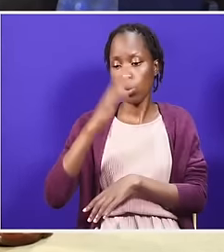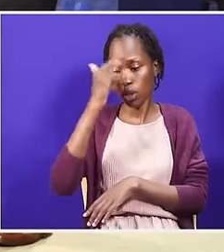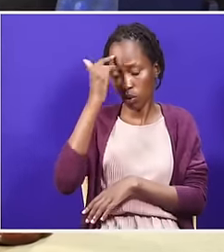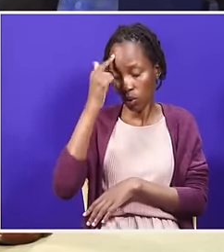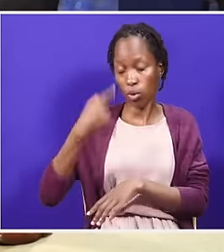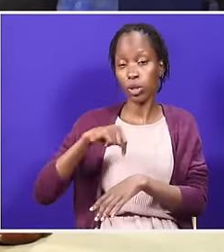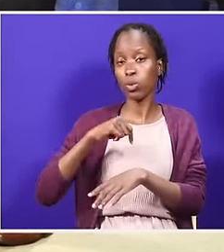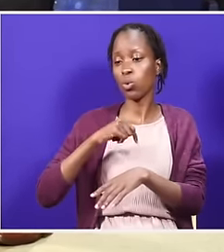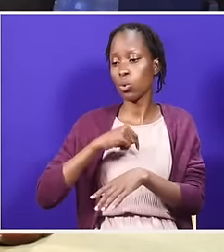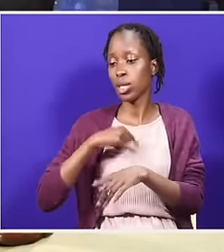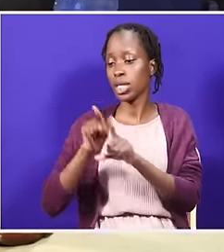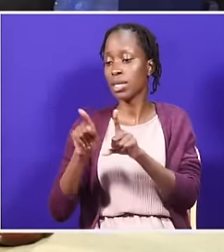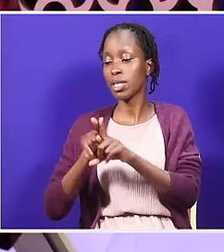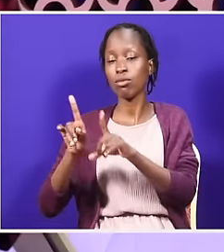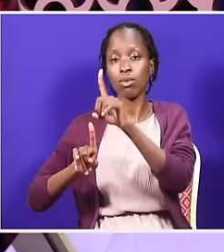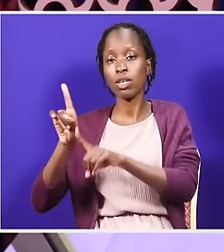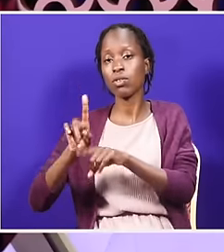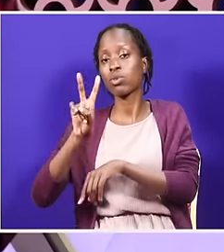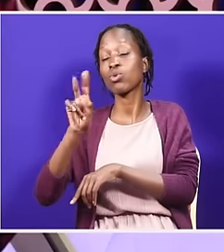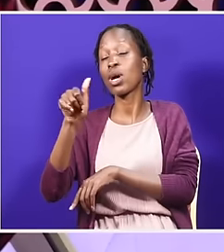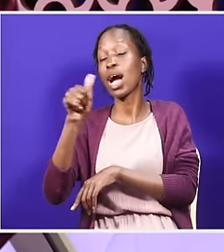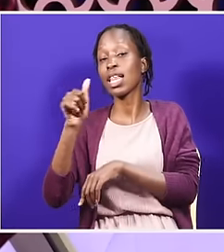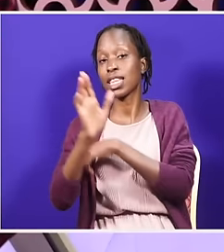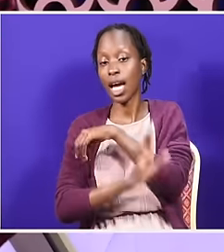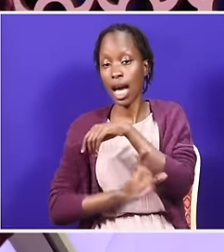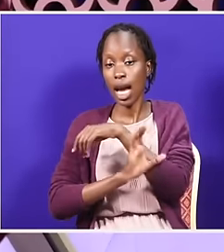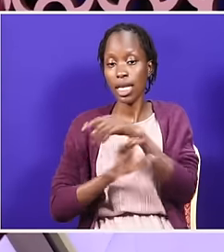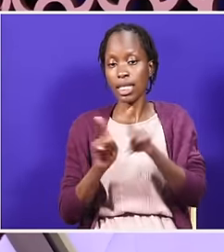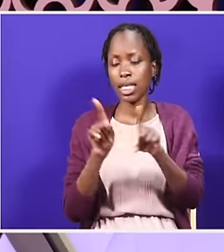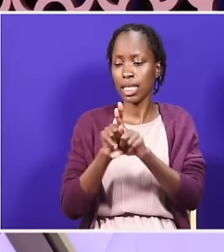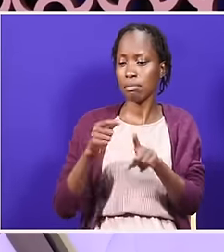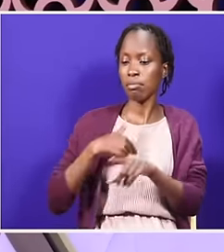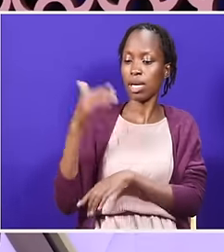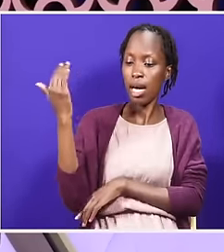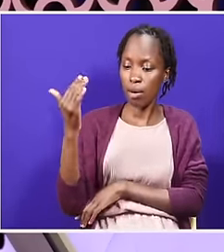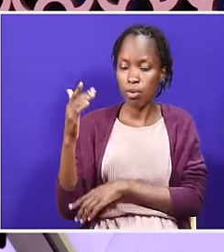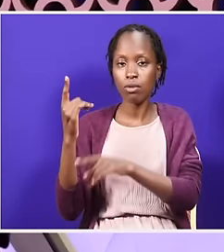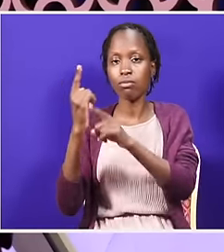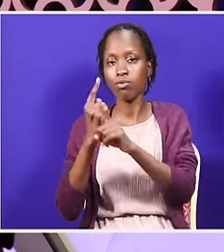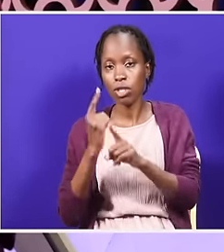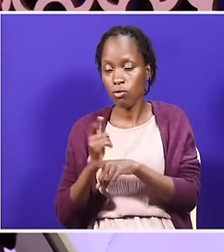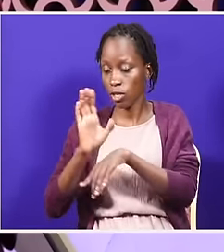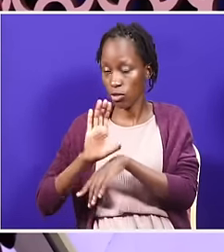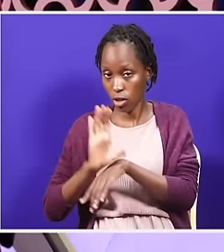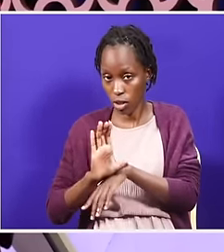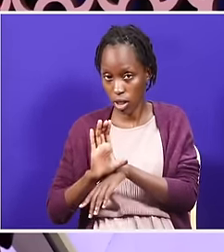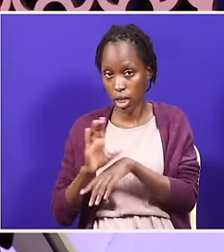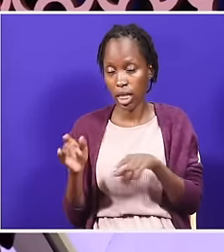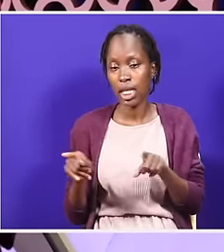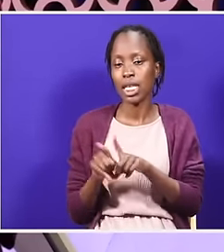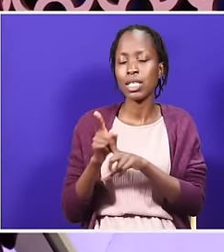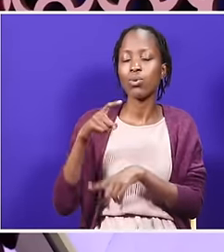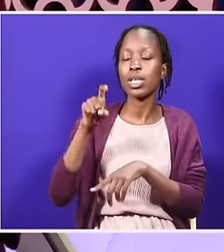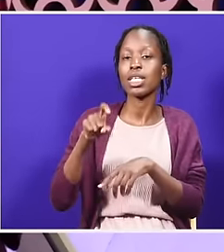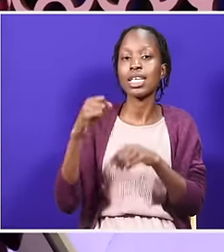in Budapest. Mm-hmm. Mm-hmm. And, you know, I'm involved with their small groups. I preach in the churches. Wonderful. And So just